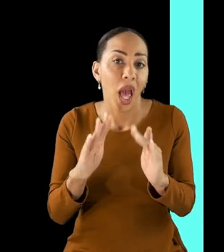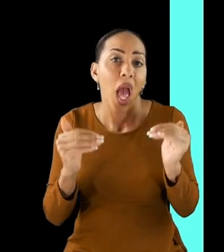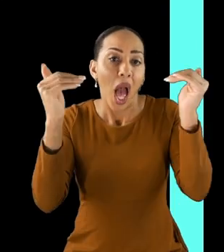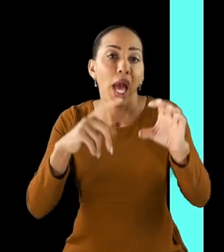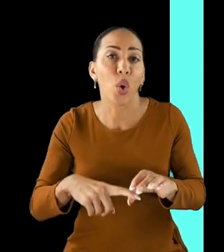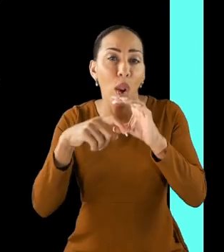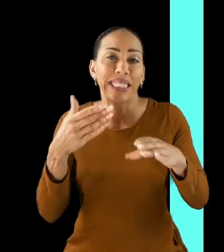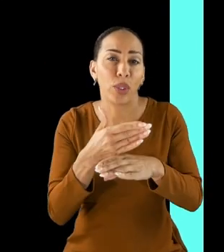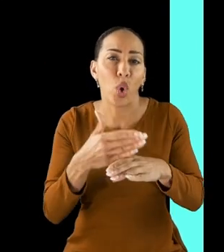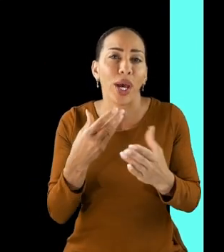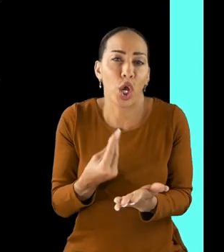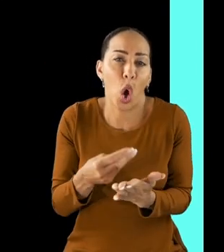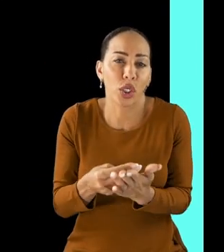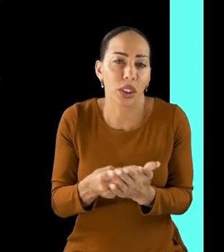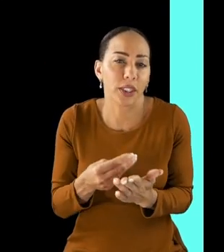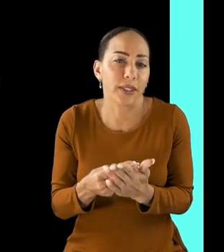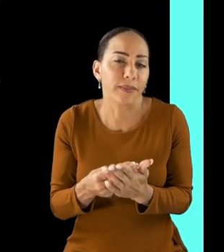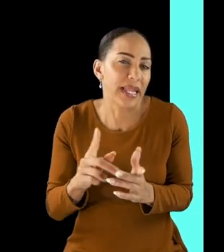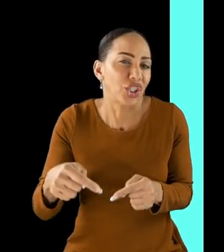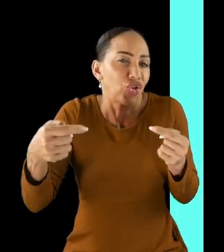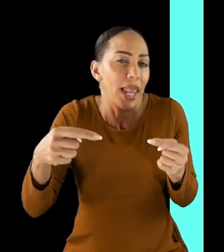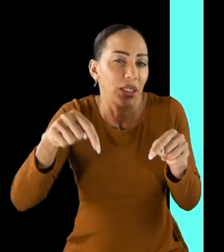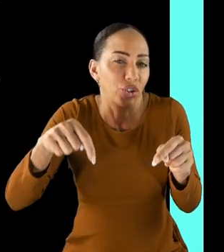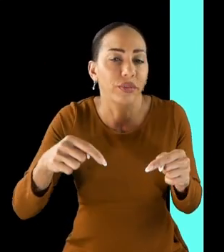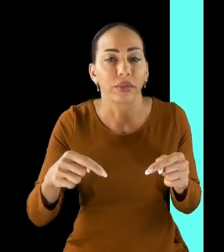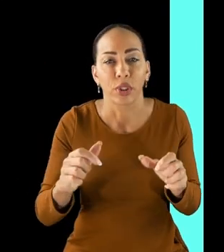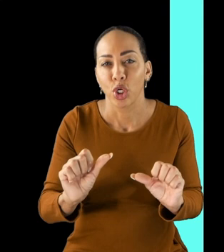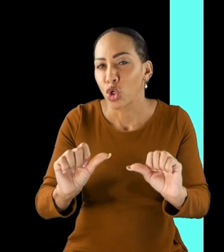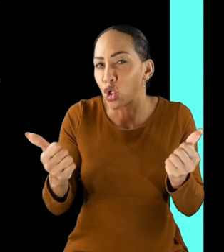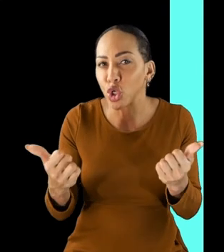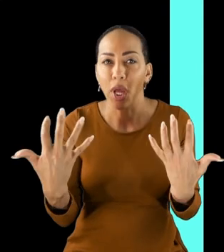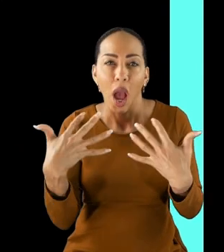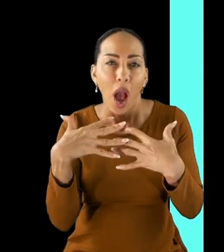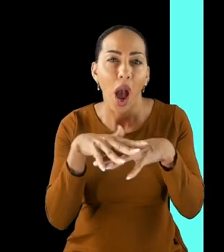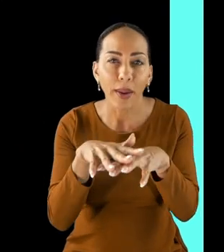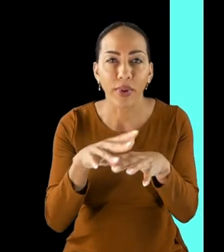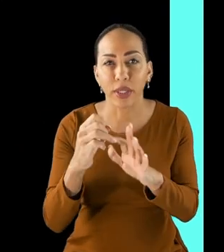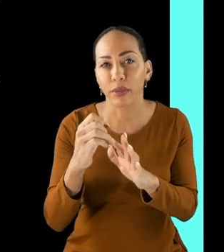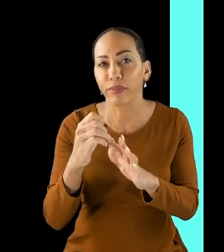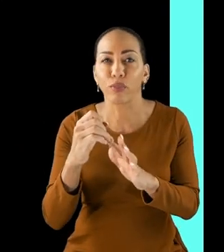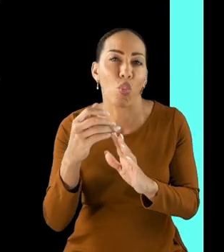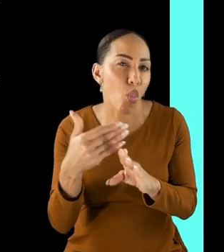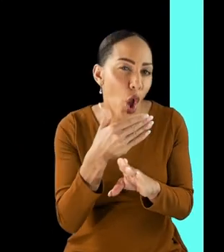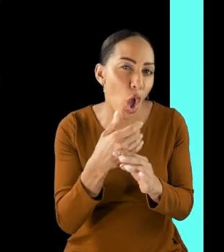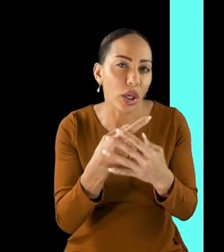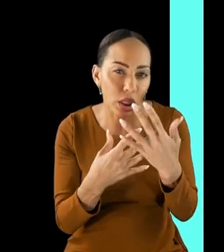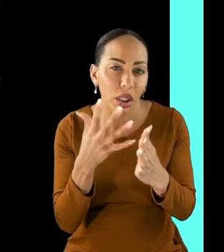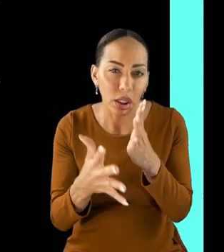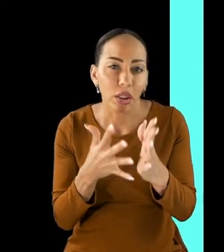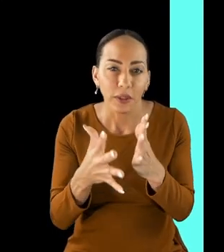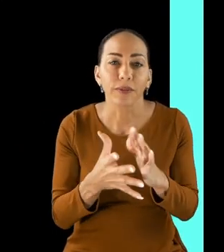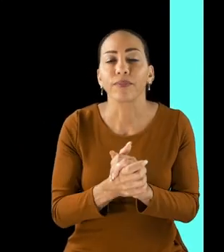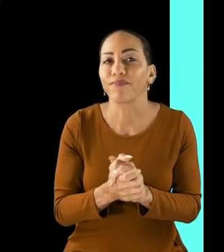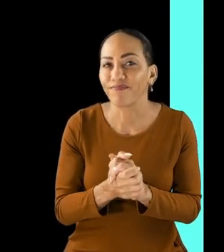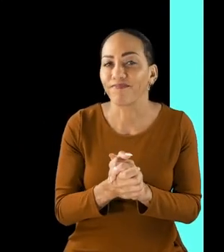quality work. And I'm thinking here, by the way, about the challenges of good hybrid work beyond this project, not specifically the